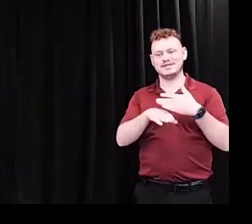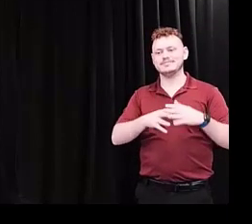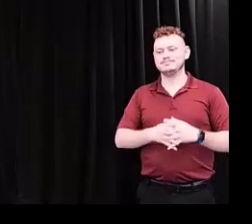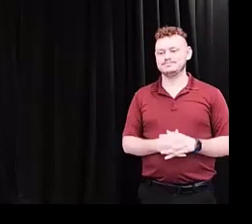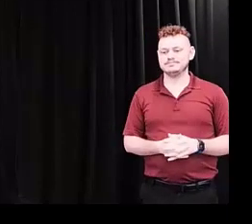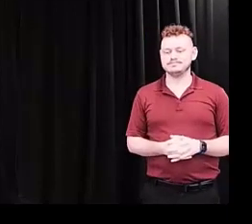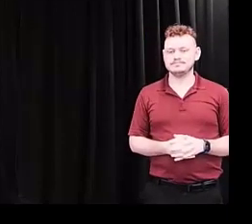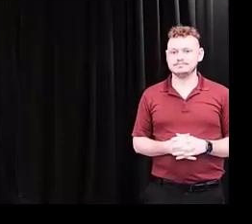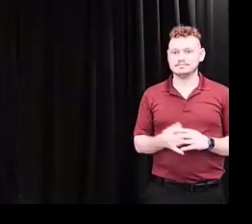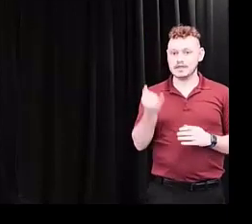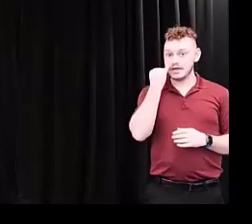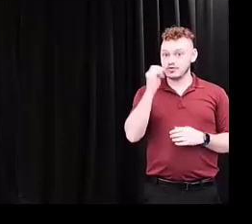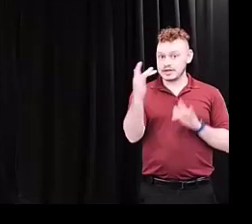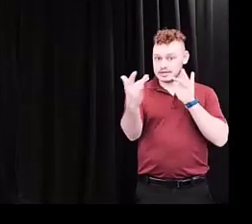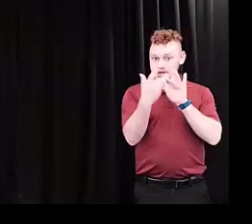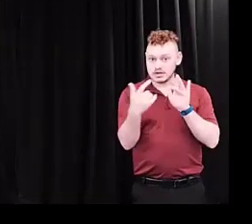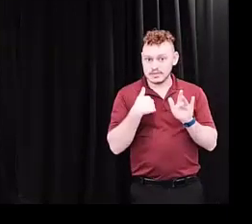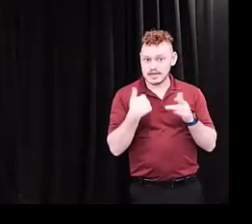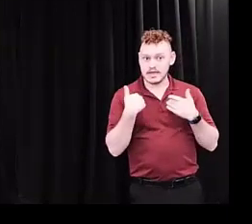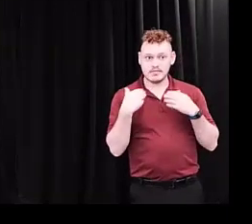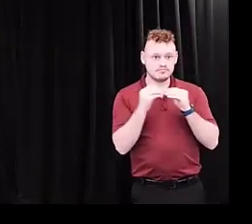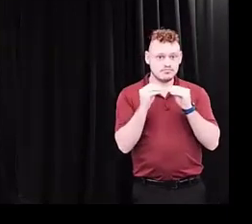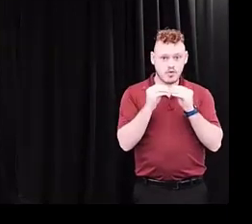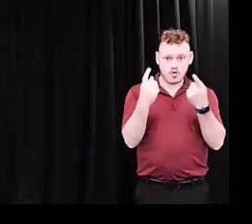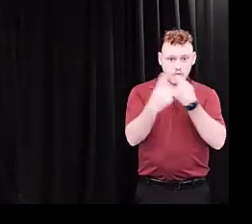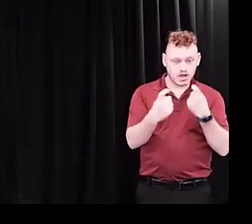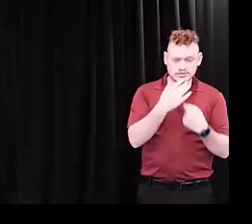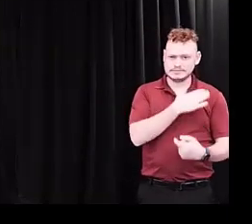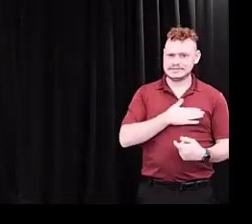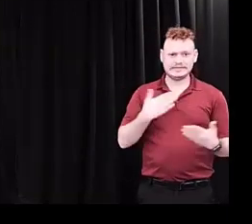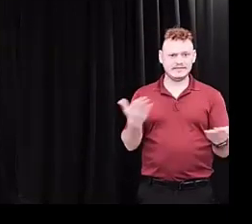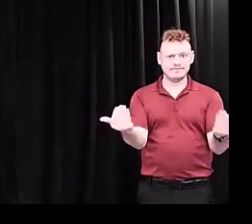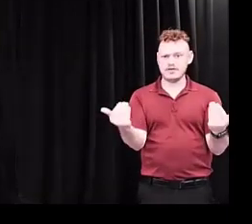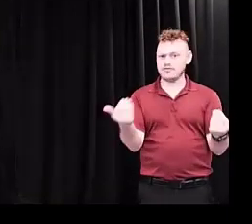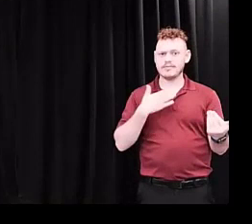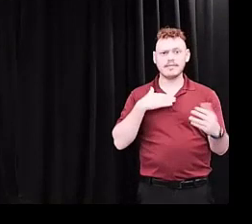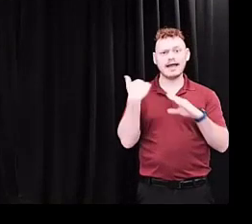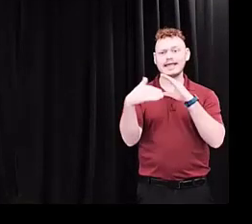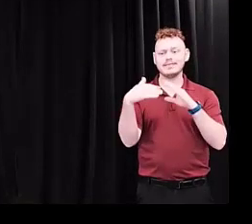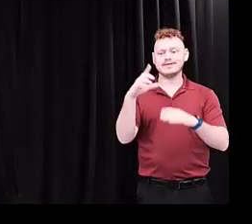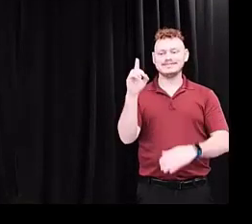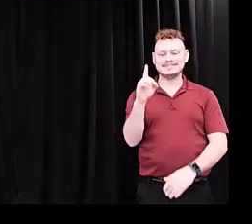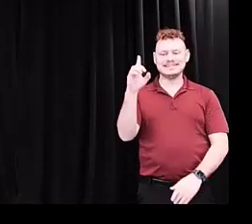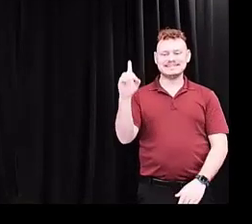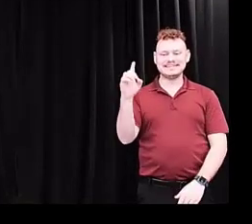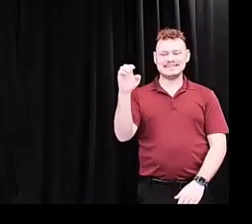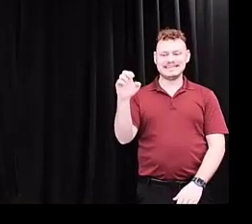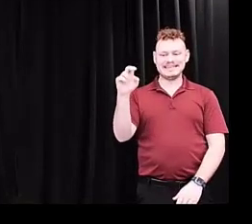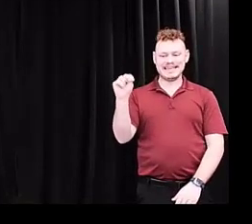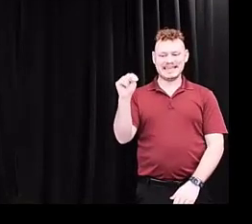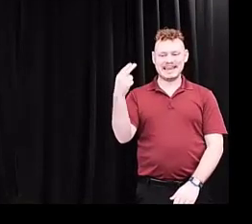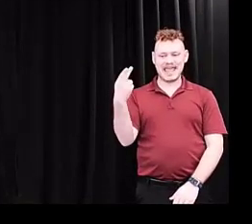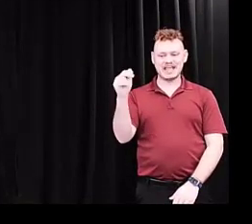If you need to get in touch with me, if you have any questions, please feel free. My email is